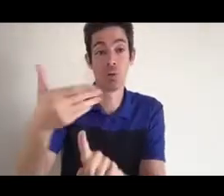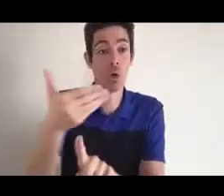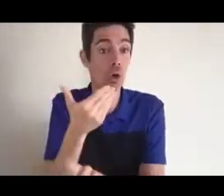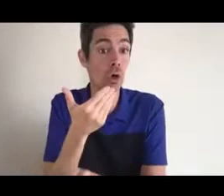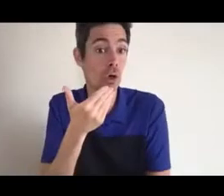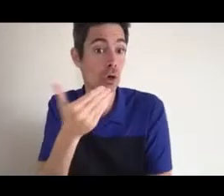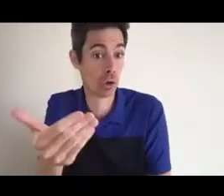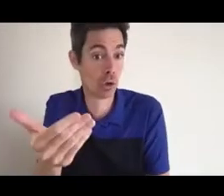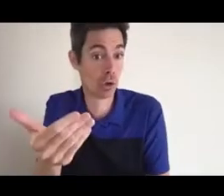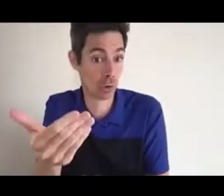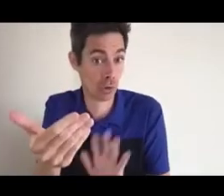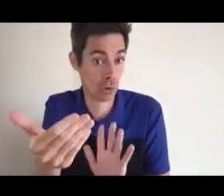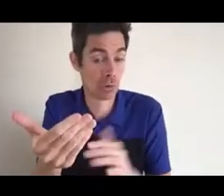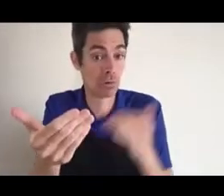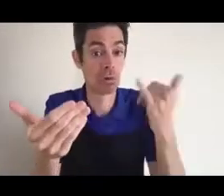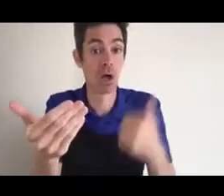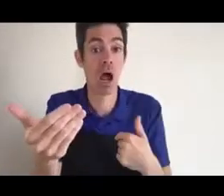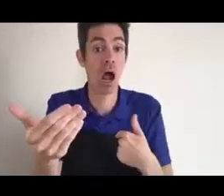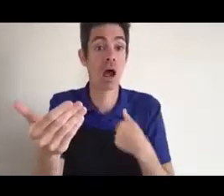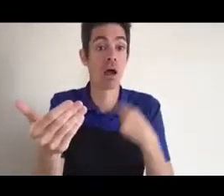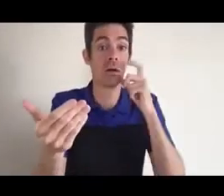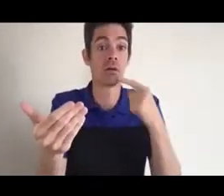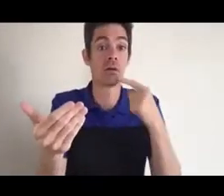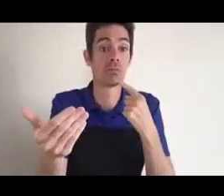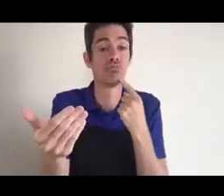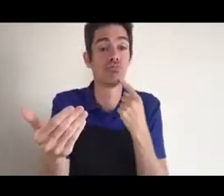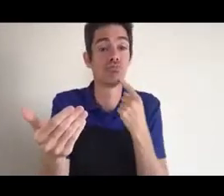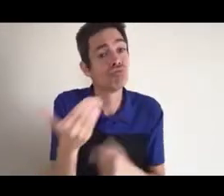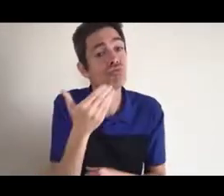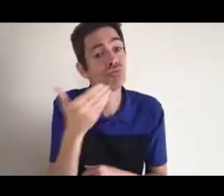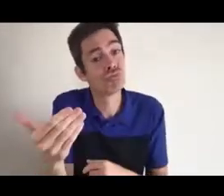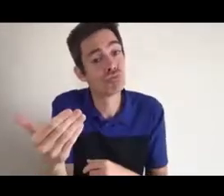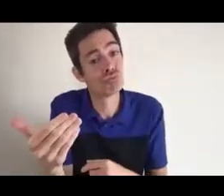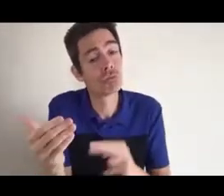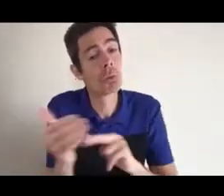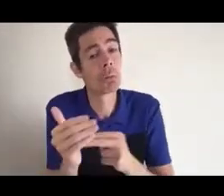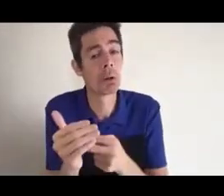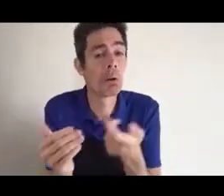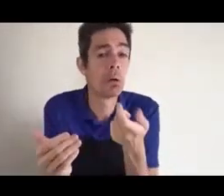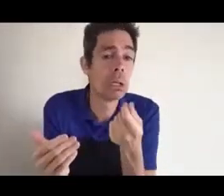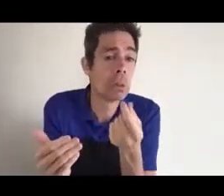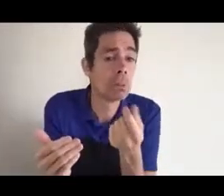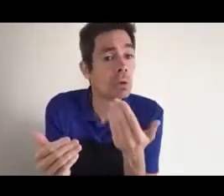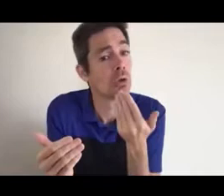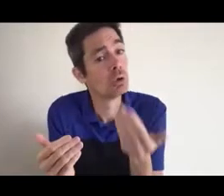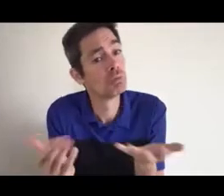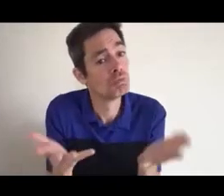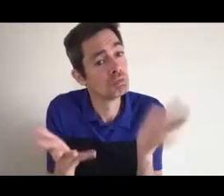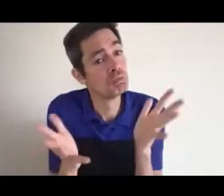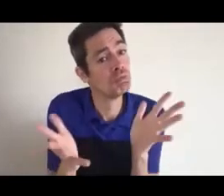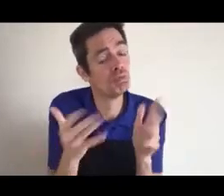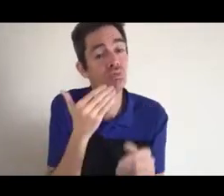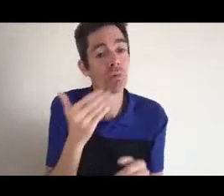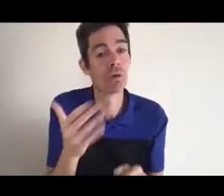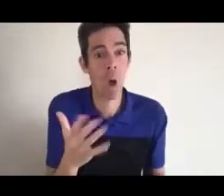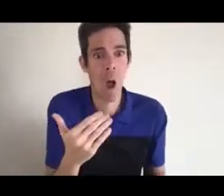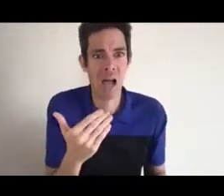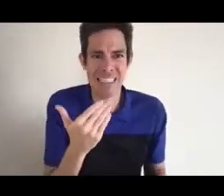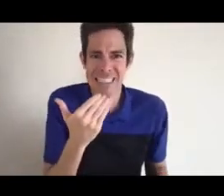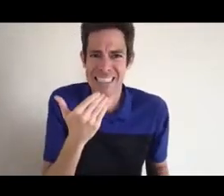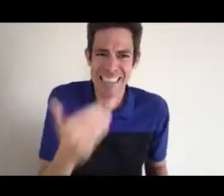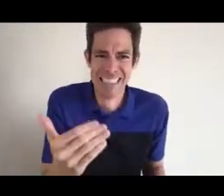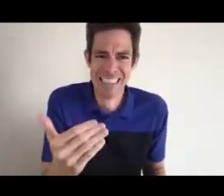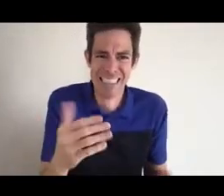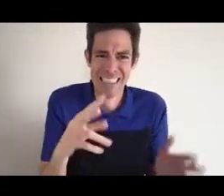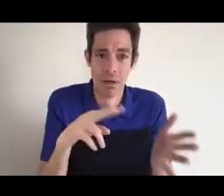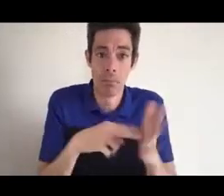And with adjective, good. If I say good with this mouth morpheme, it's a little good. It's a little